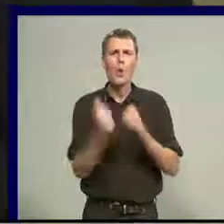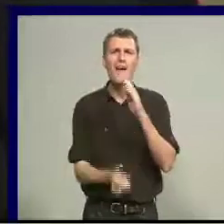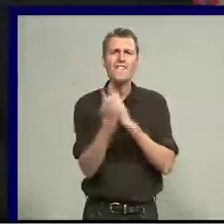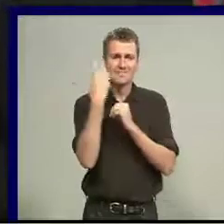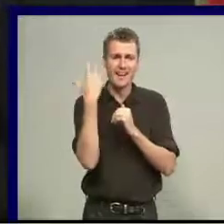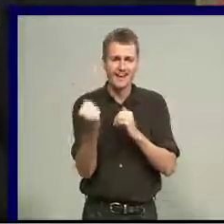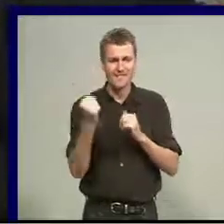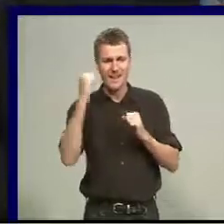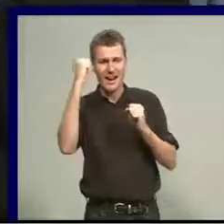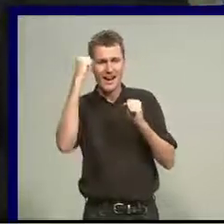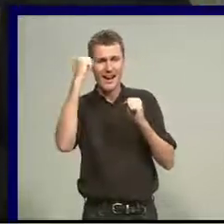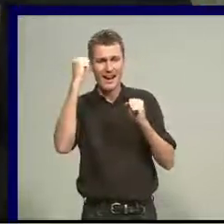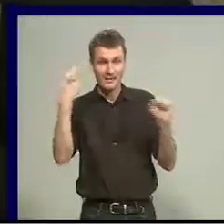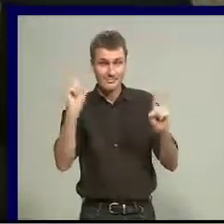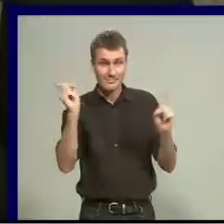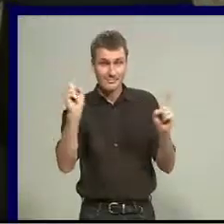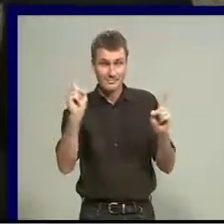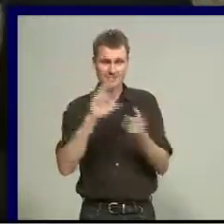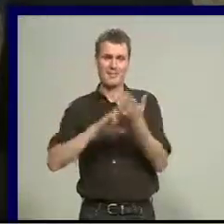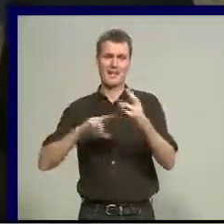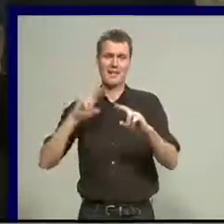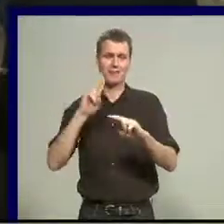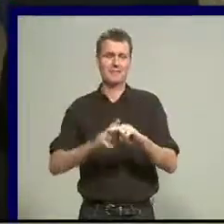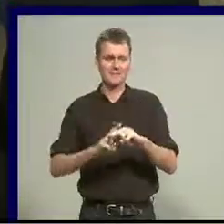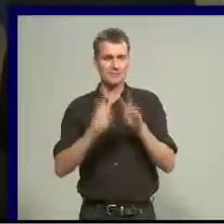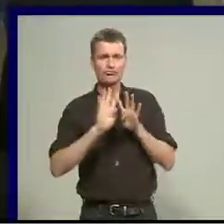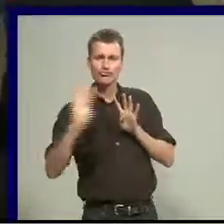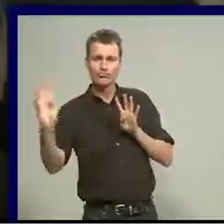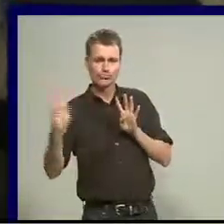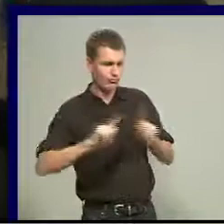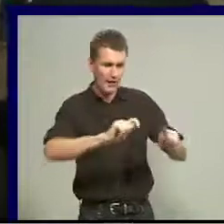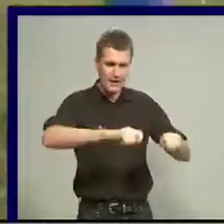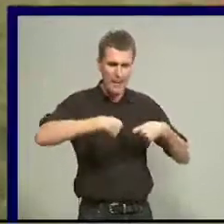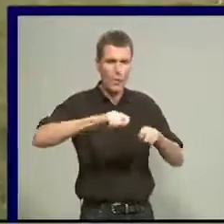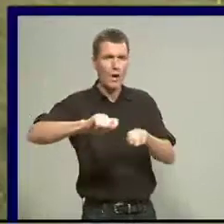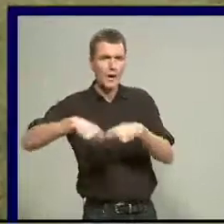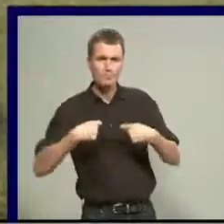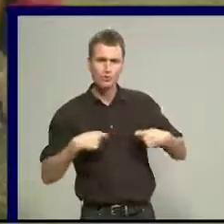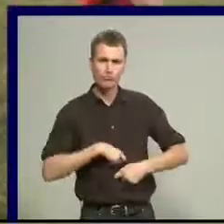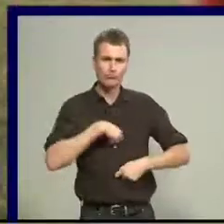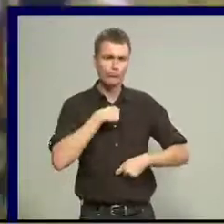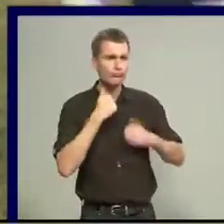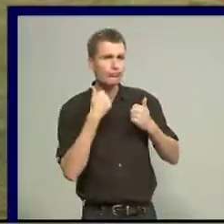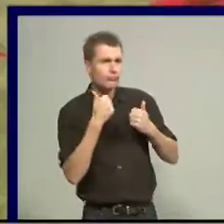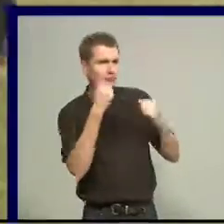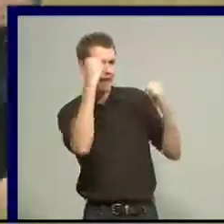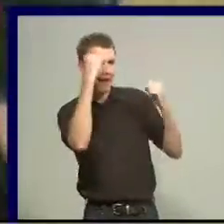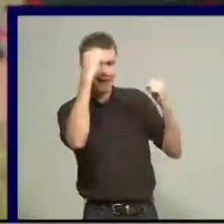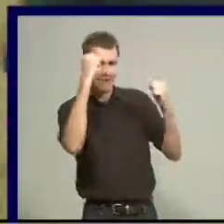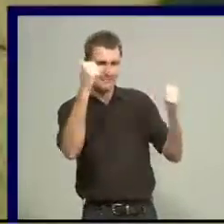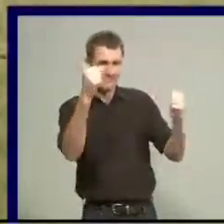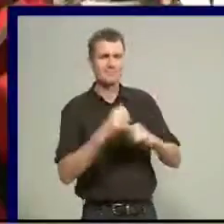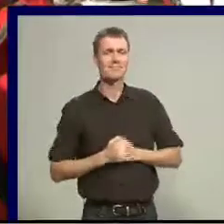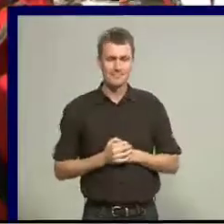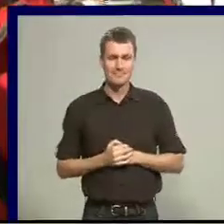Good boy, keep going. the proud parents didn't mind donning their gumboots and cheering on their children from the sidelines.